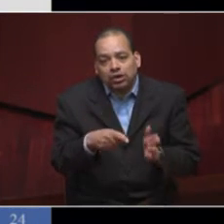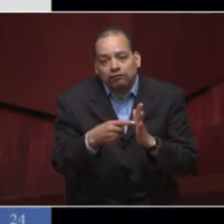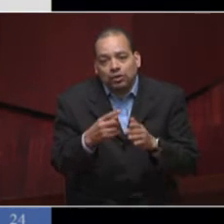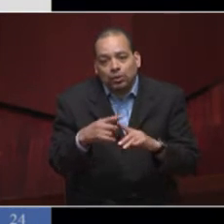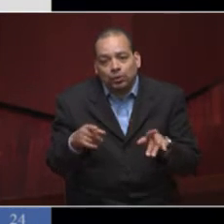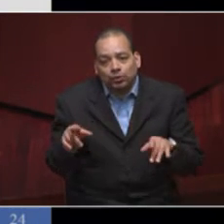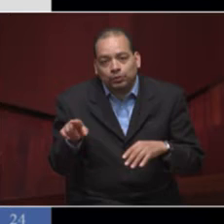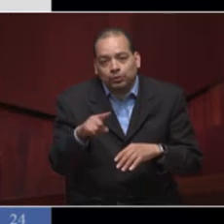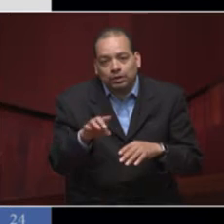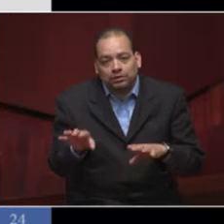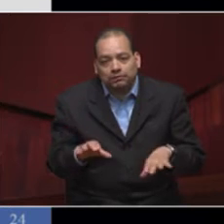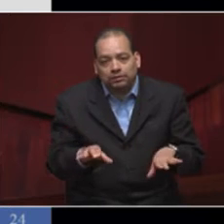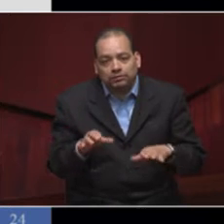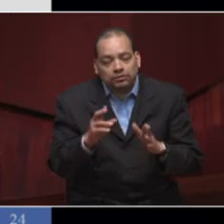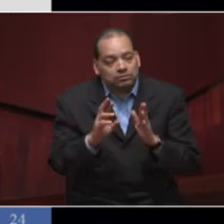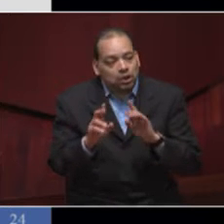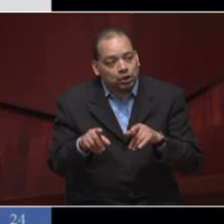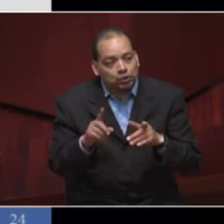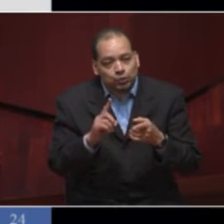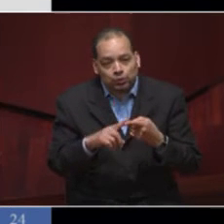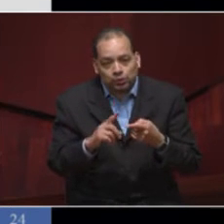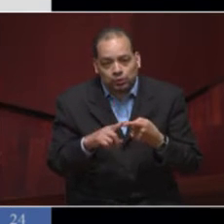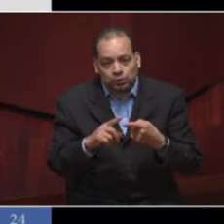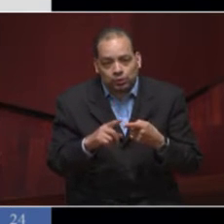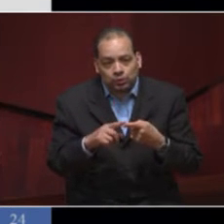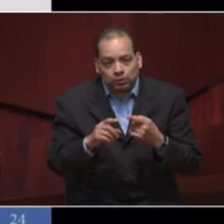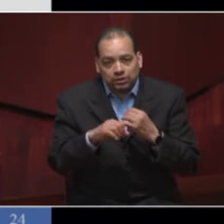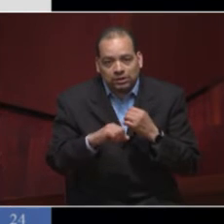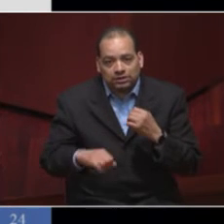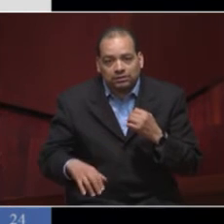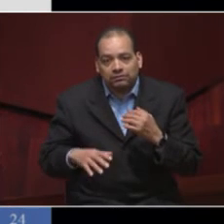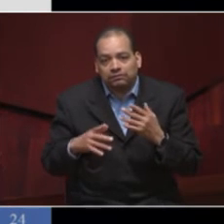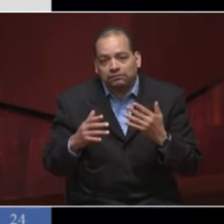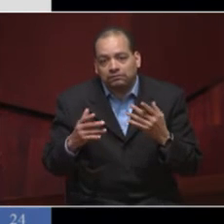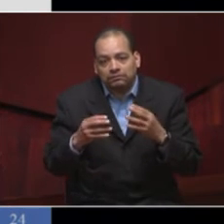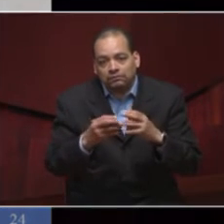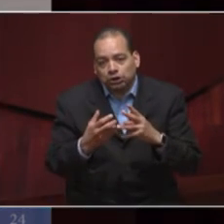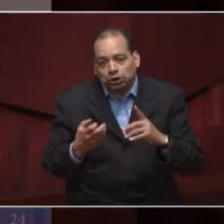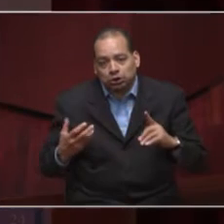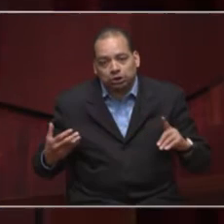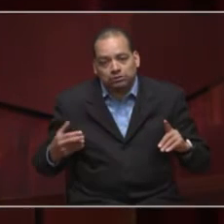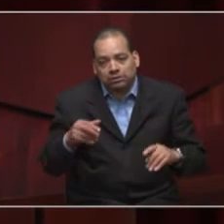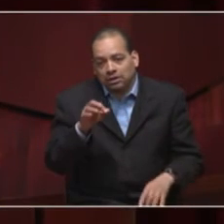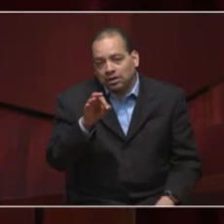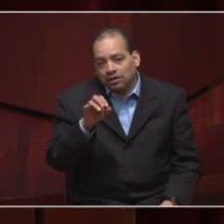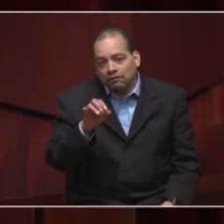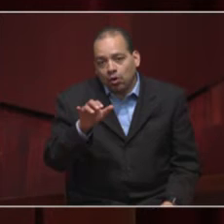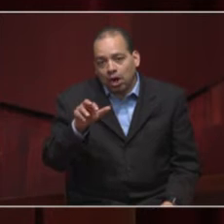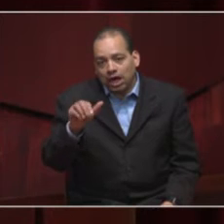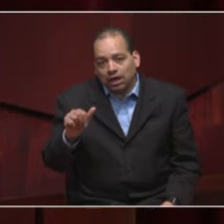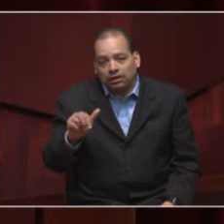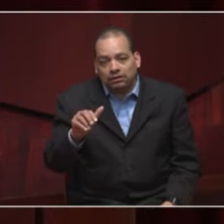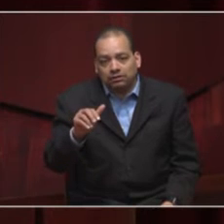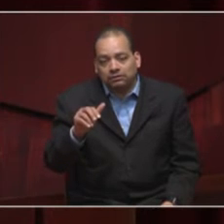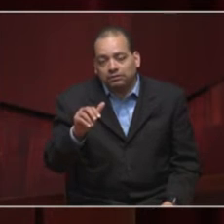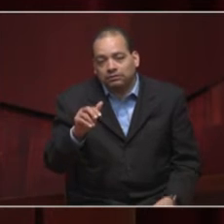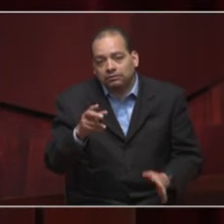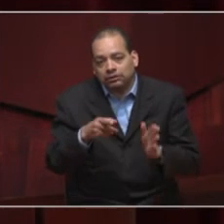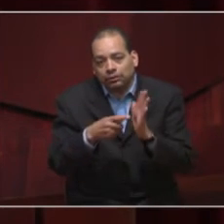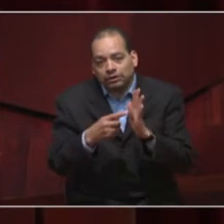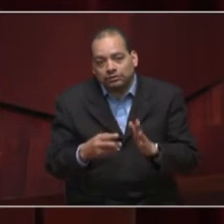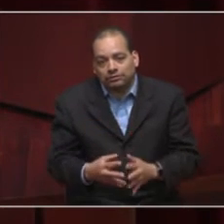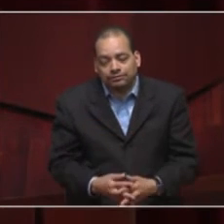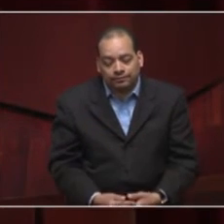to an extensive FOIA request for those records, and that's another consideration. Those are the big